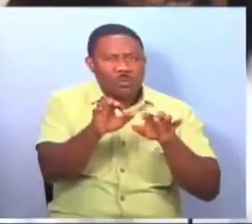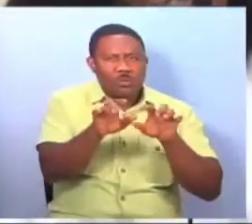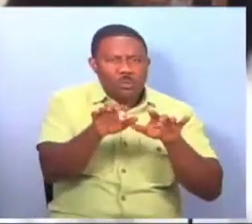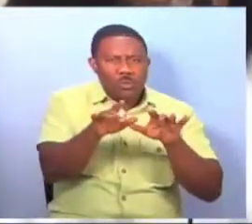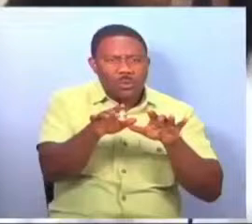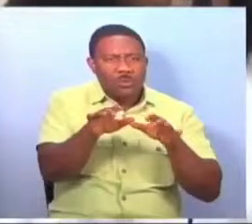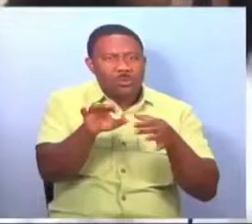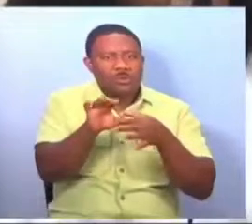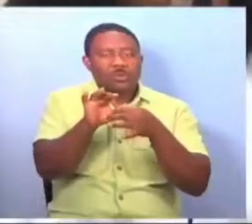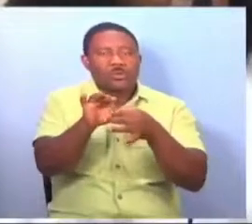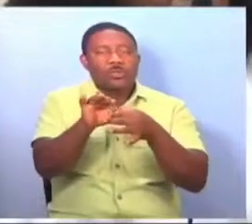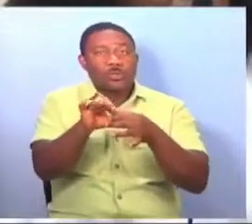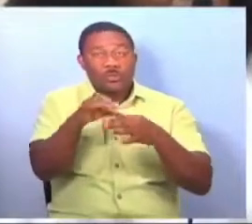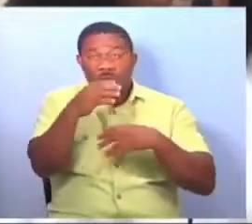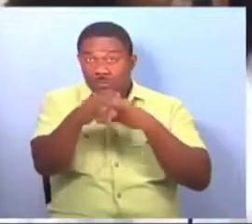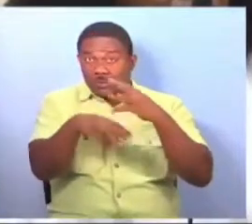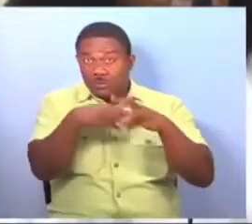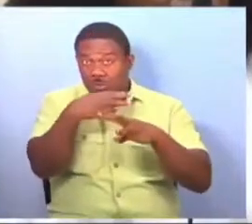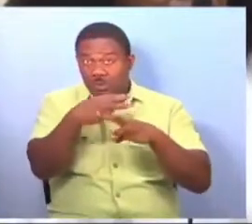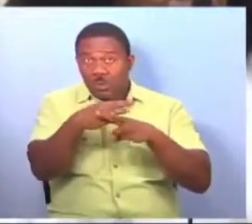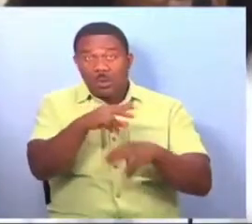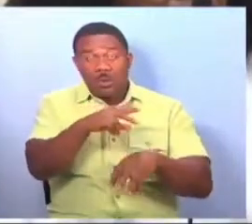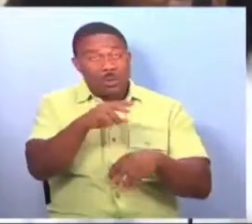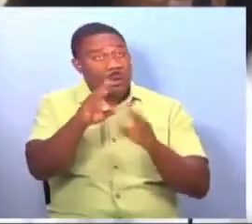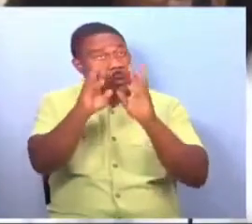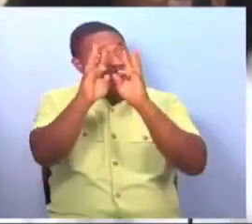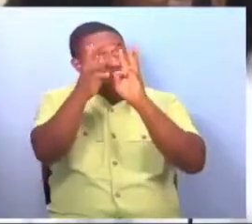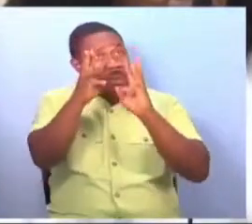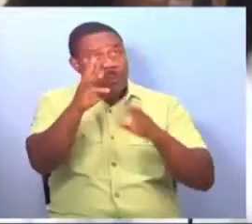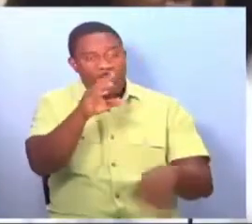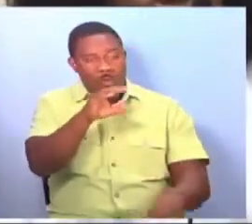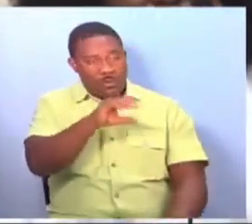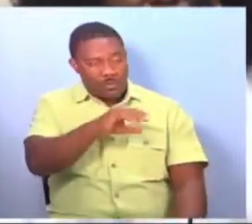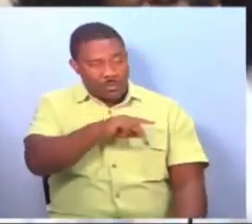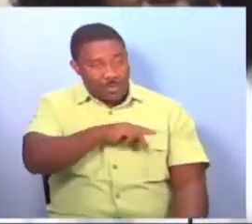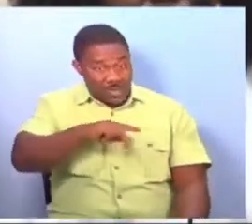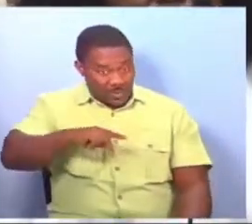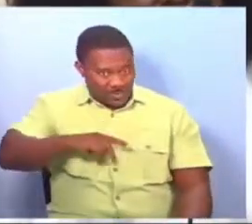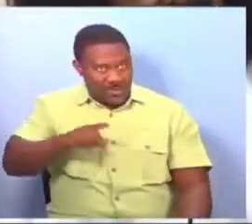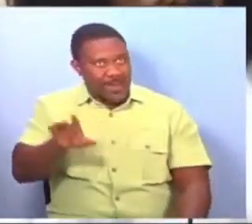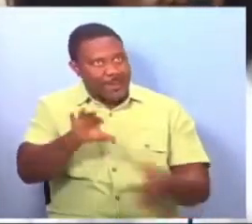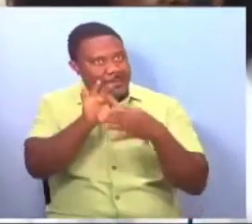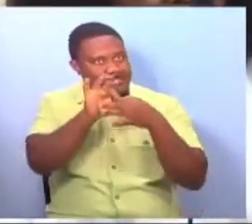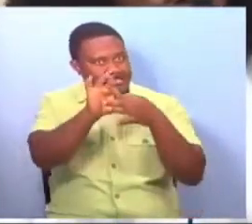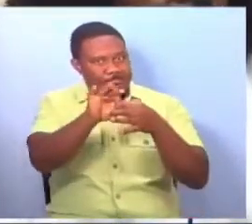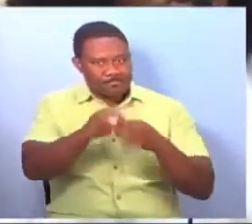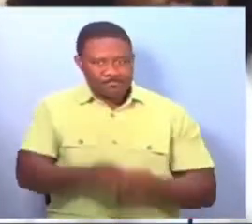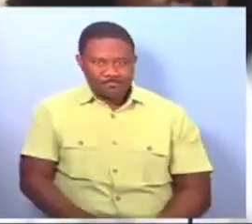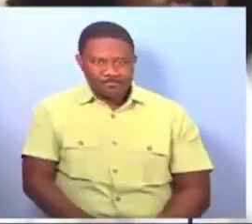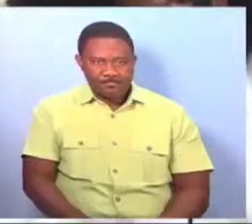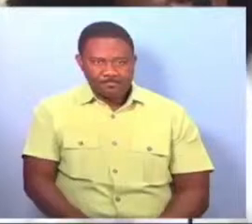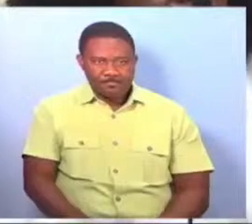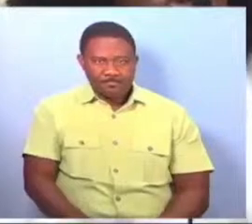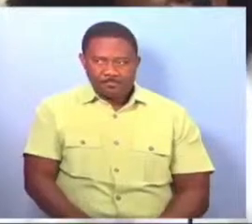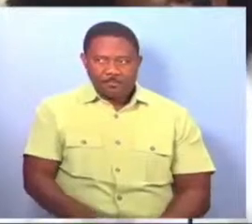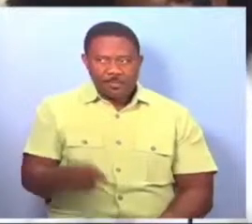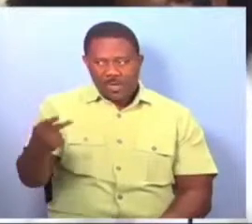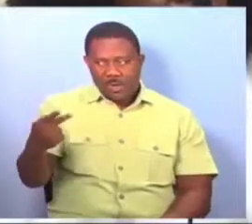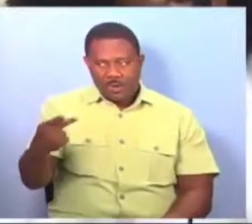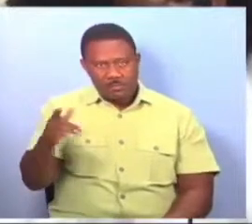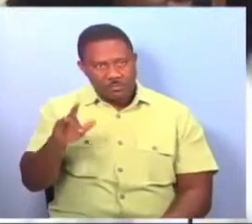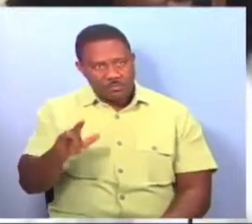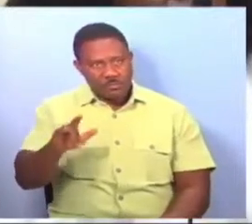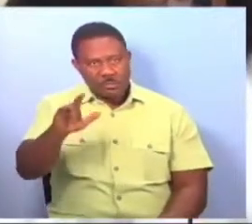the Global Climate Parliament. Mr. Speaker, I got opportunity to travel with Dr. Mafo